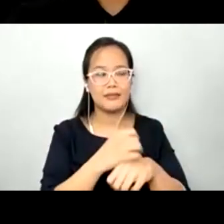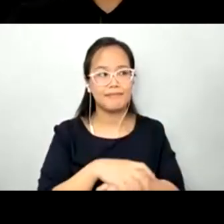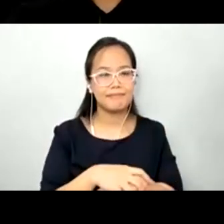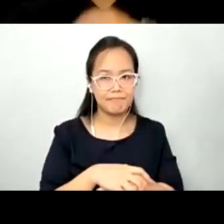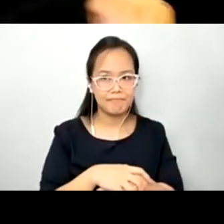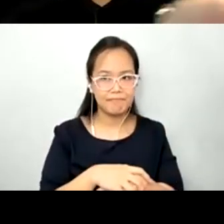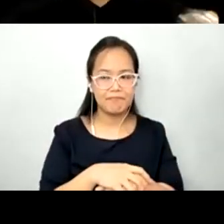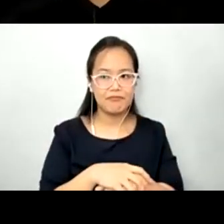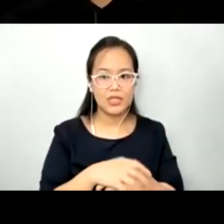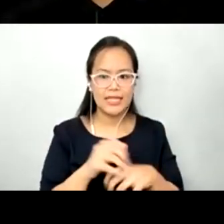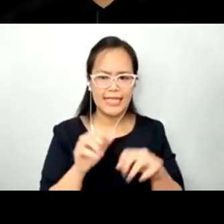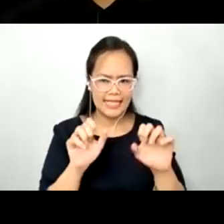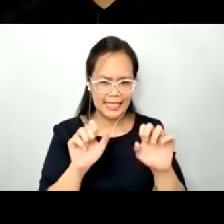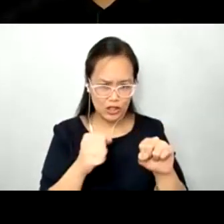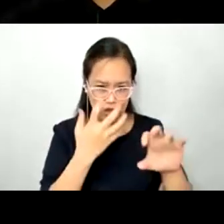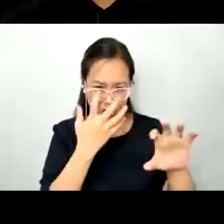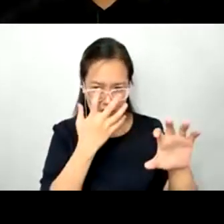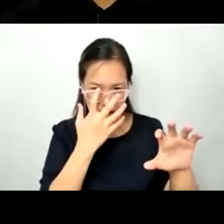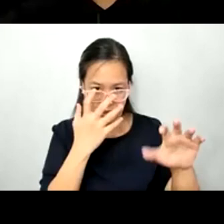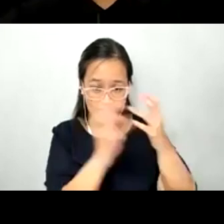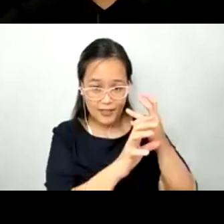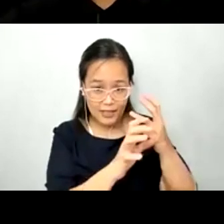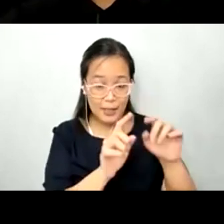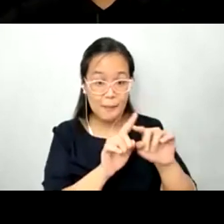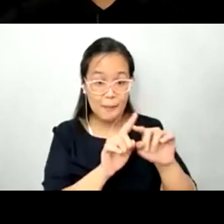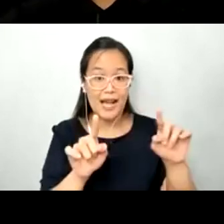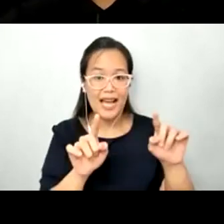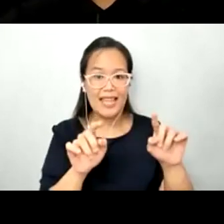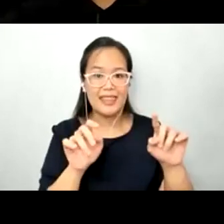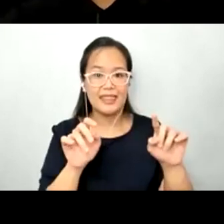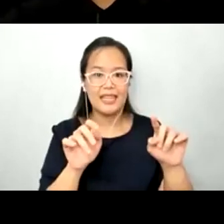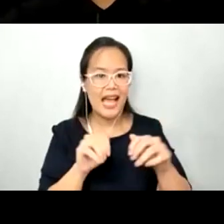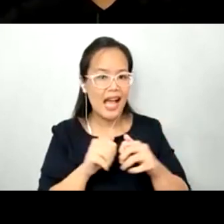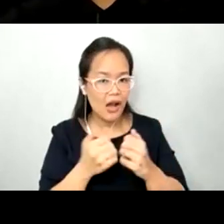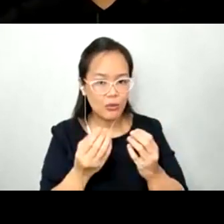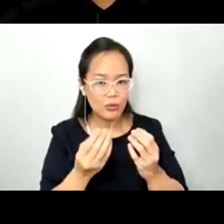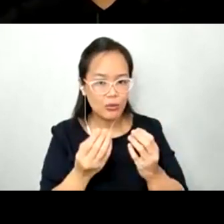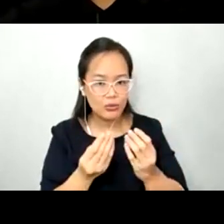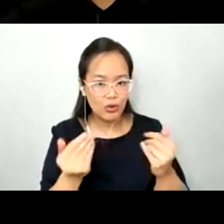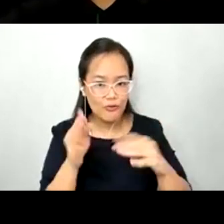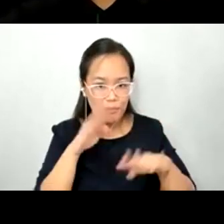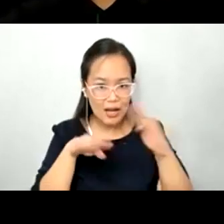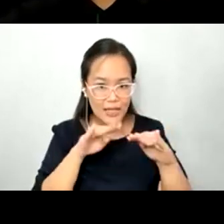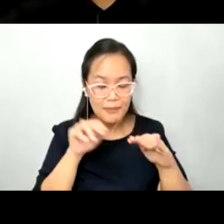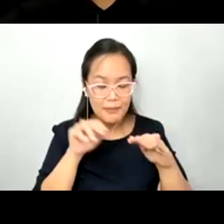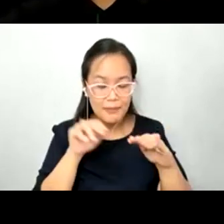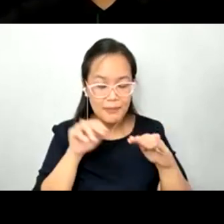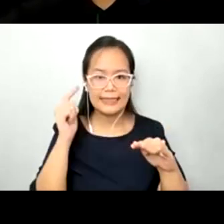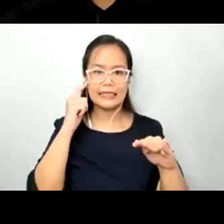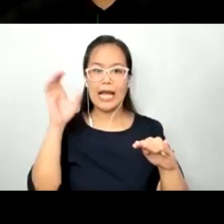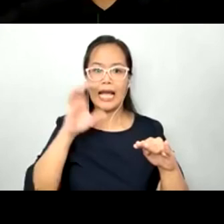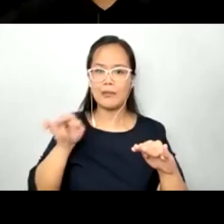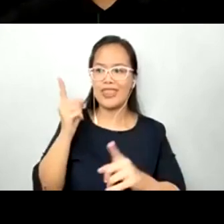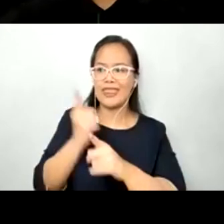Well, we can empathize, but at the same time, to resolve conflict, sometimes we have to find the correct